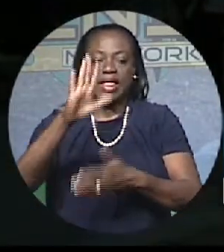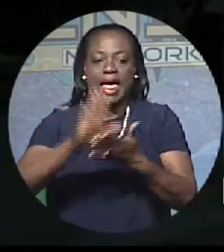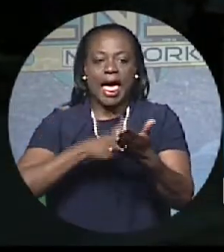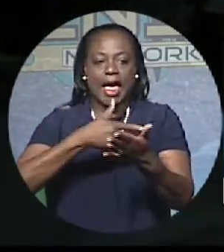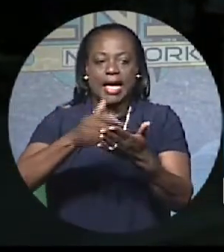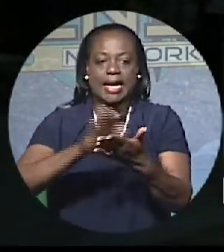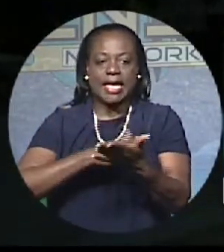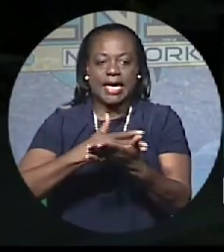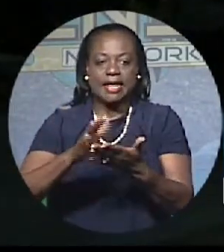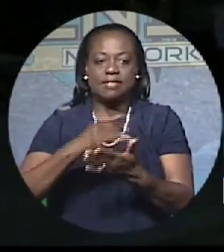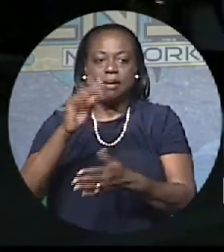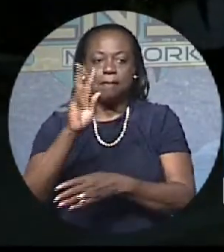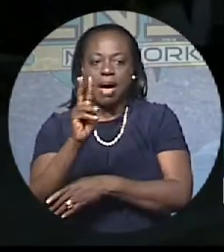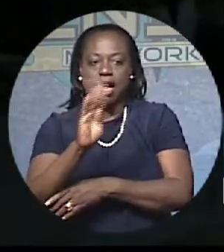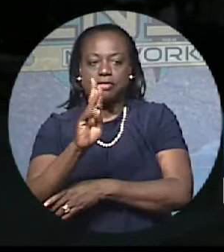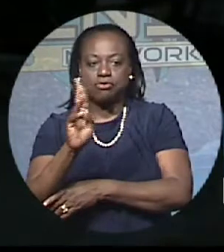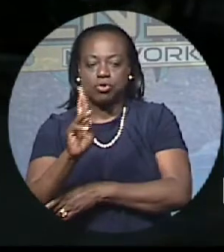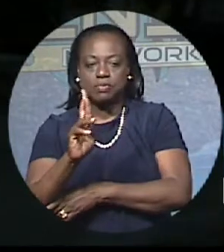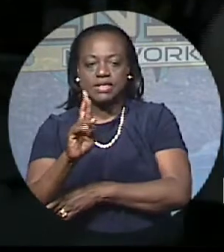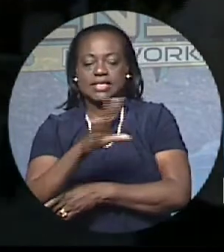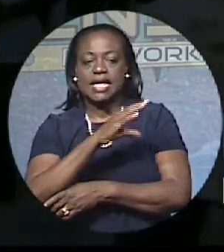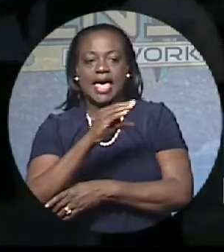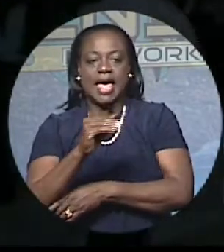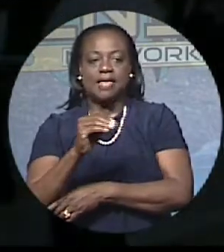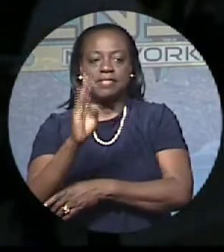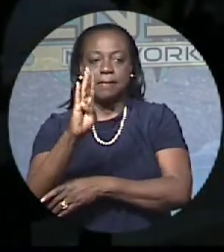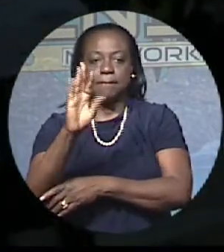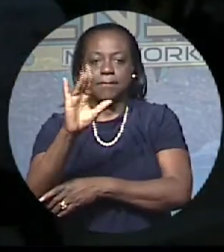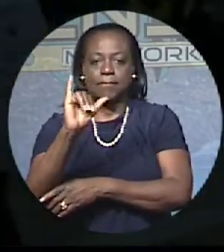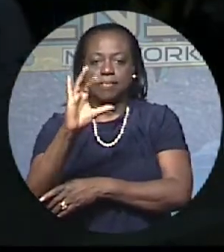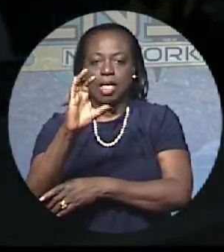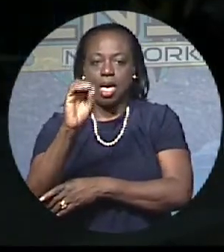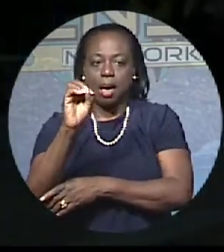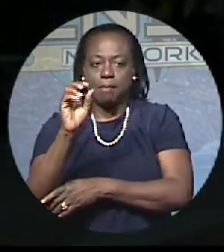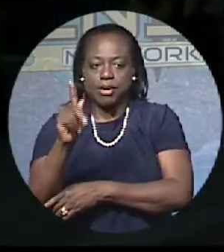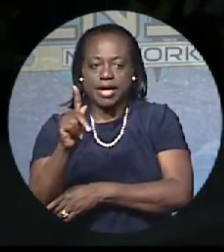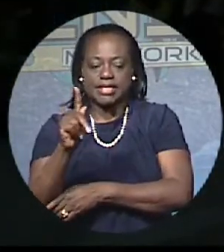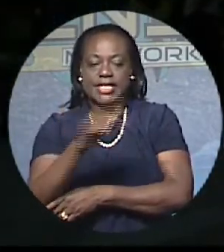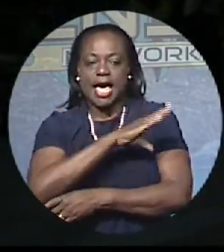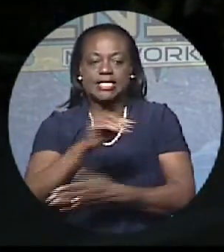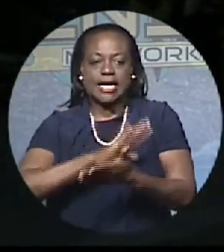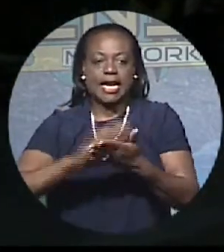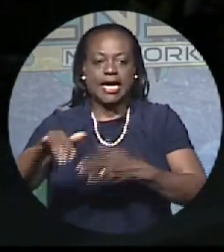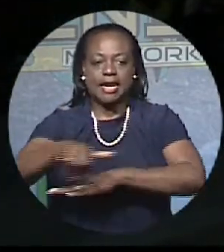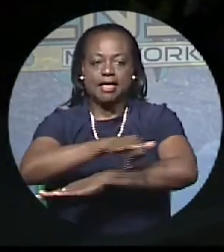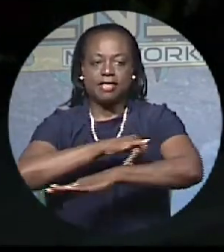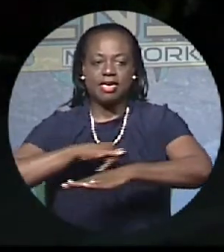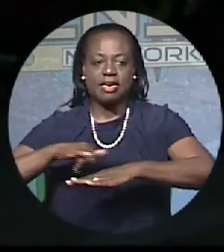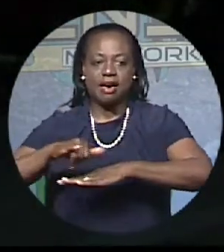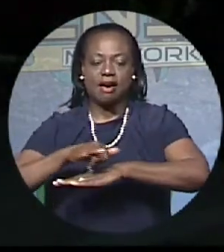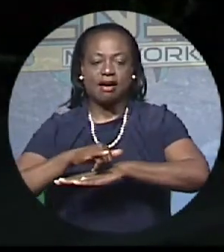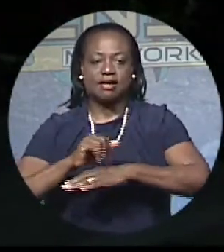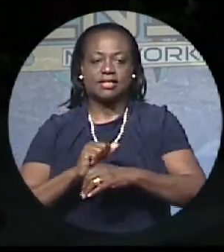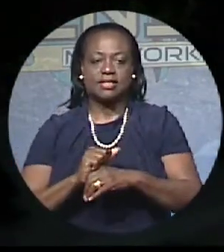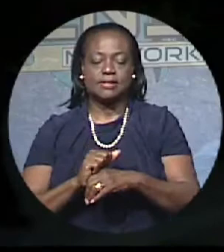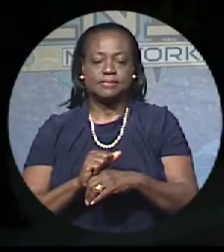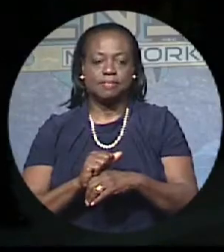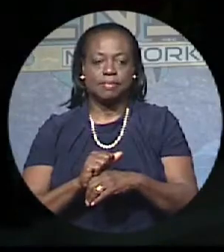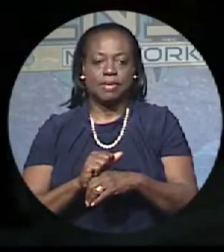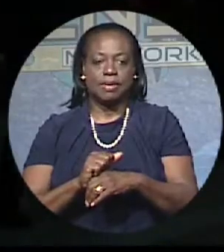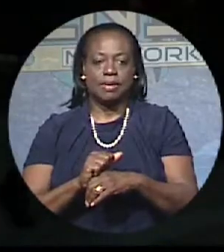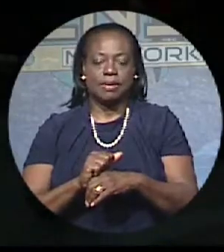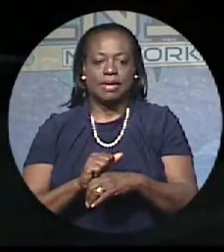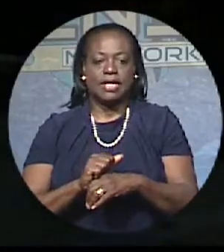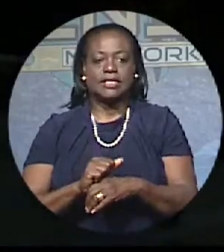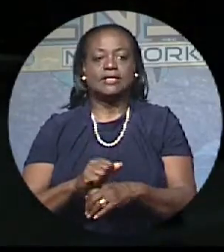that the bathrooms are kept clean. We have landscaping contracts to make sure that the landscaping is attended to. It's fully